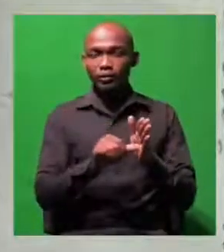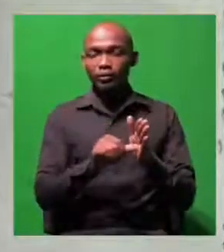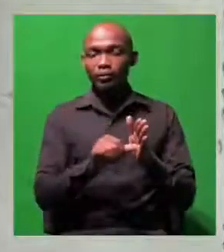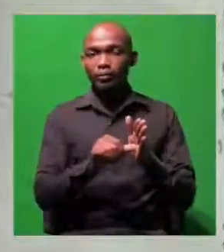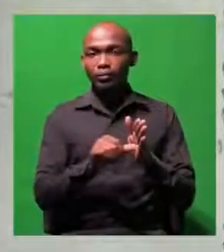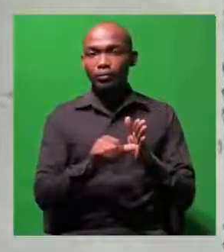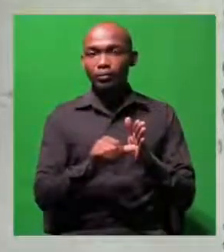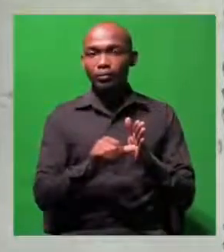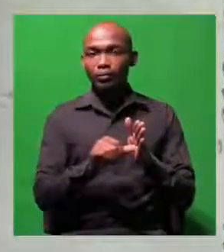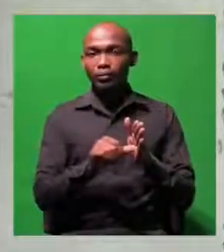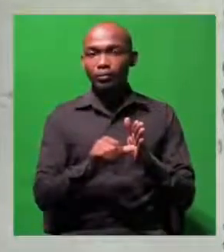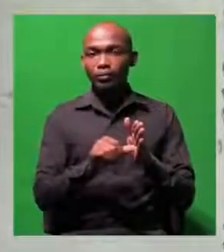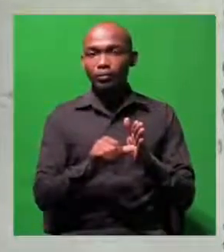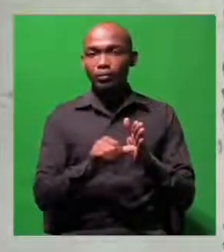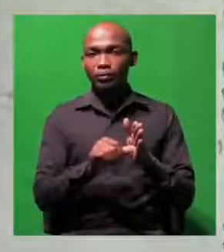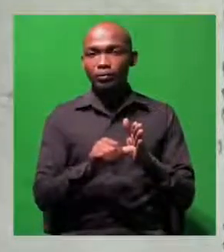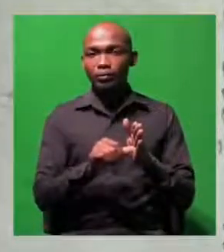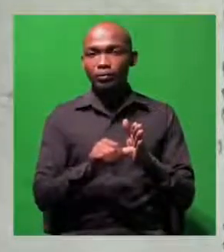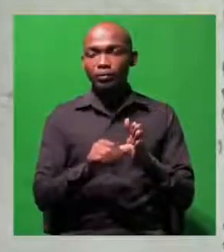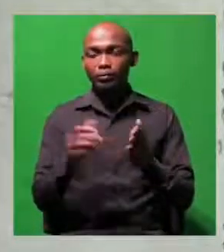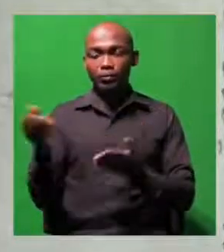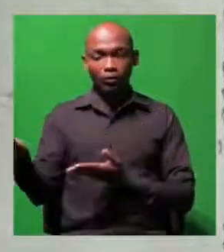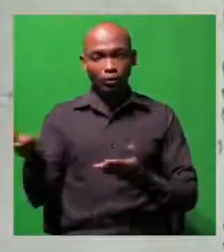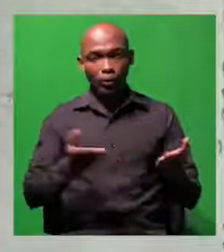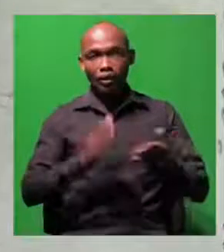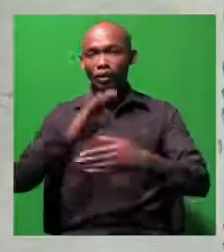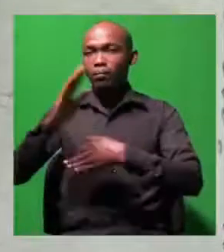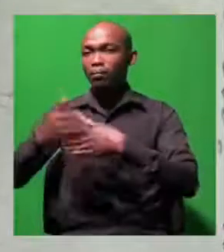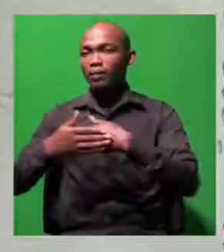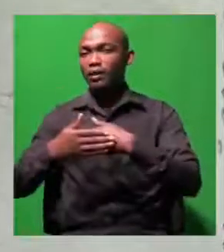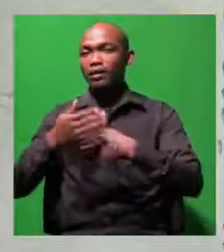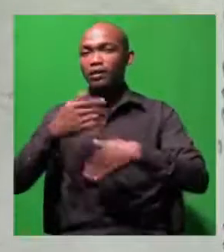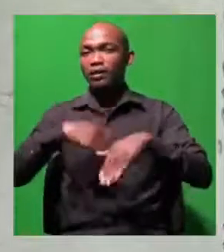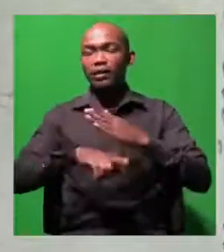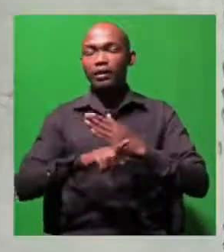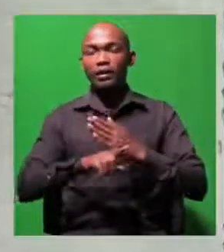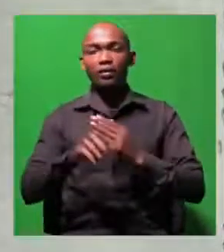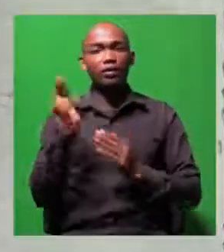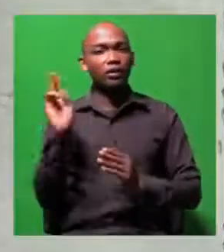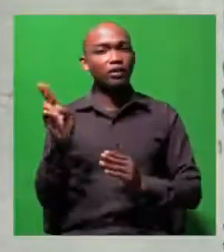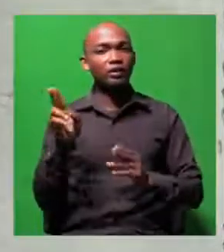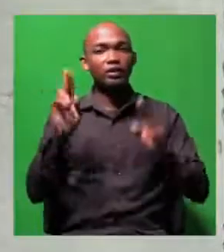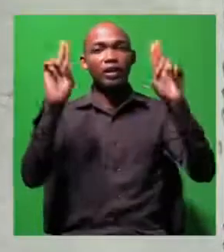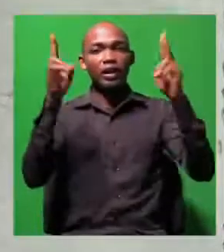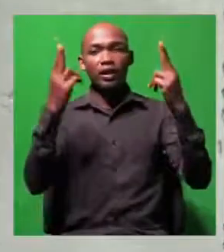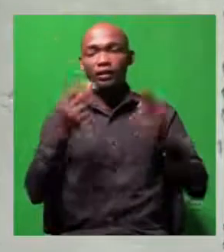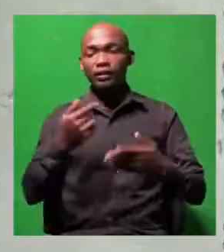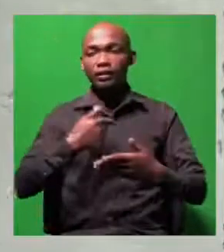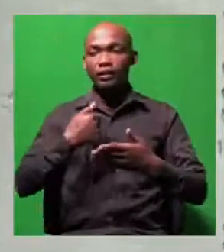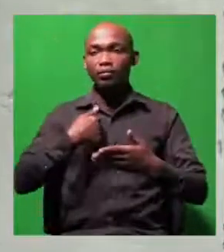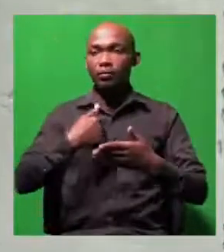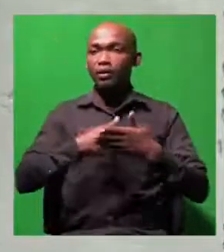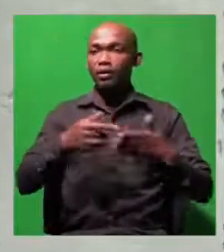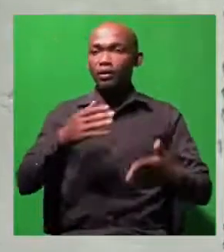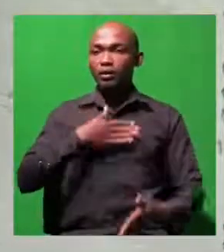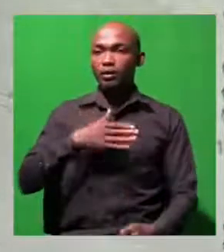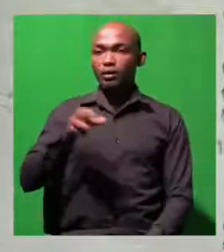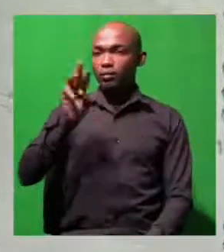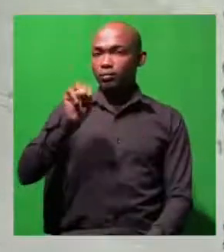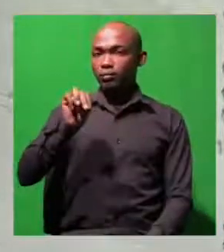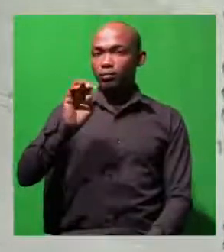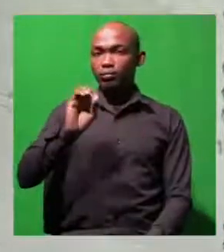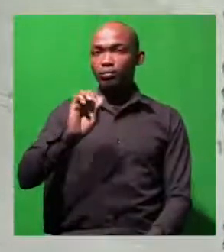Welcome back to our history lessons. My name is Mohammed. I am history